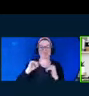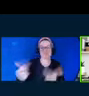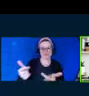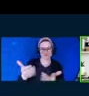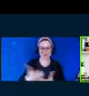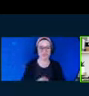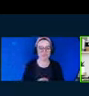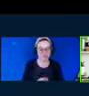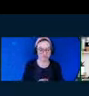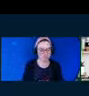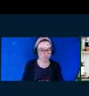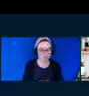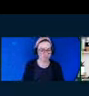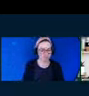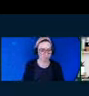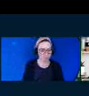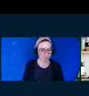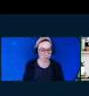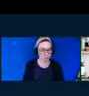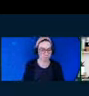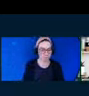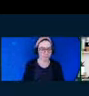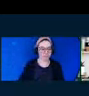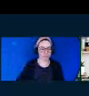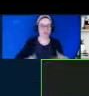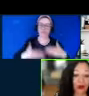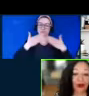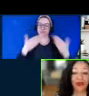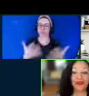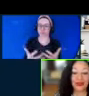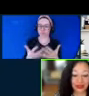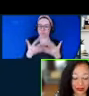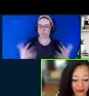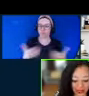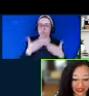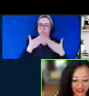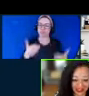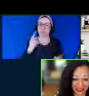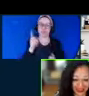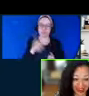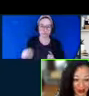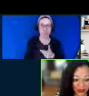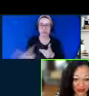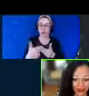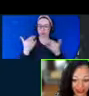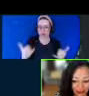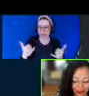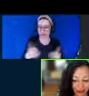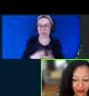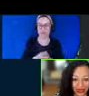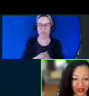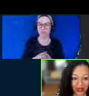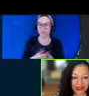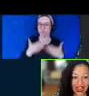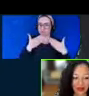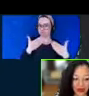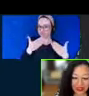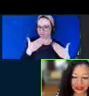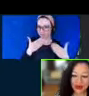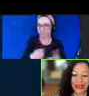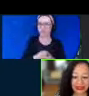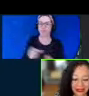it away. Well, thank you so much, Kaisa, and thank you so much to all of you for joining us today. We are certainly grateful